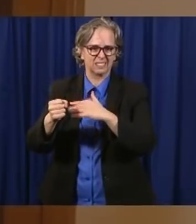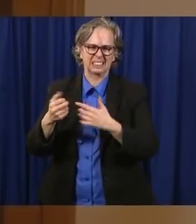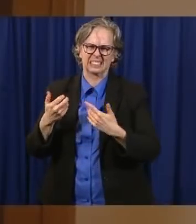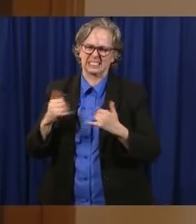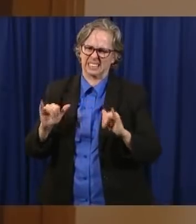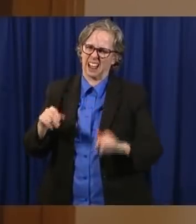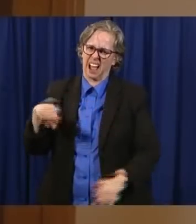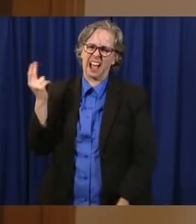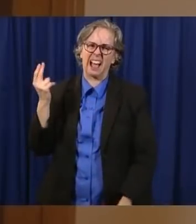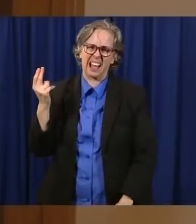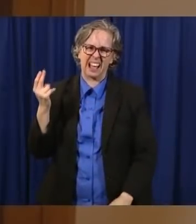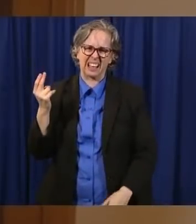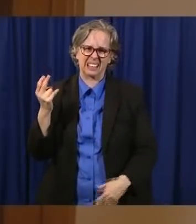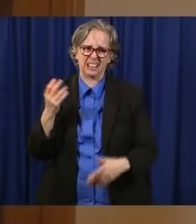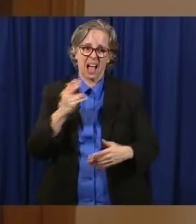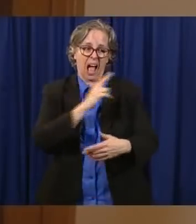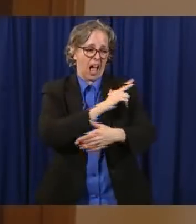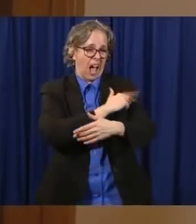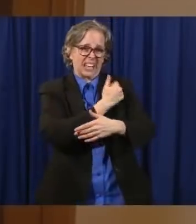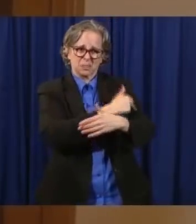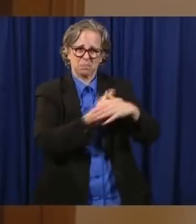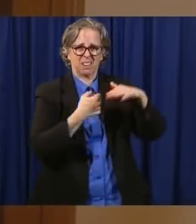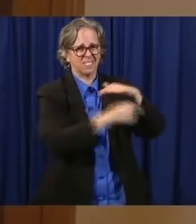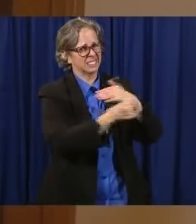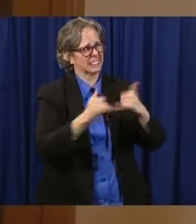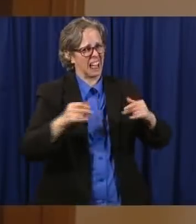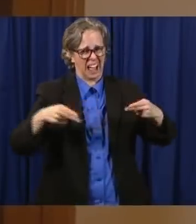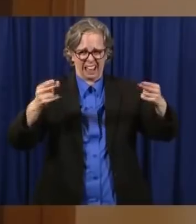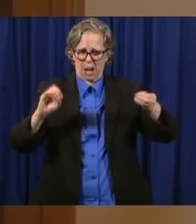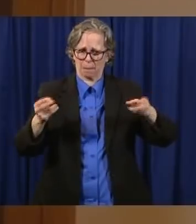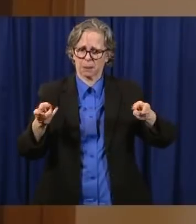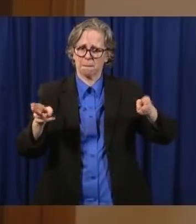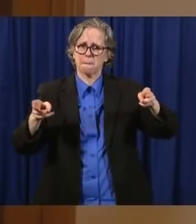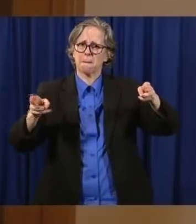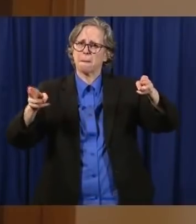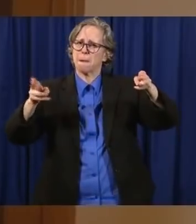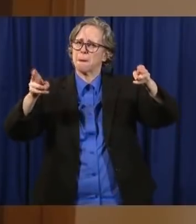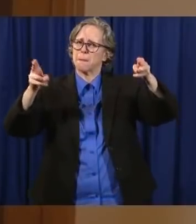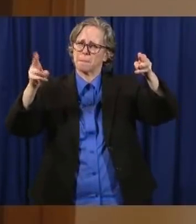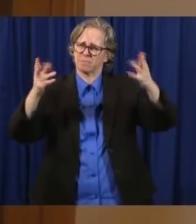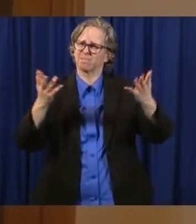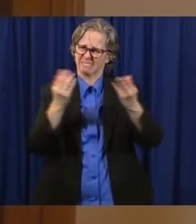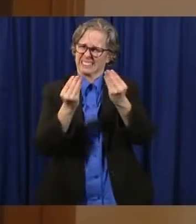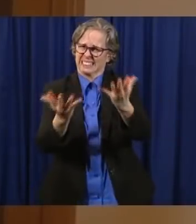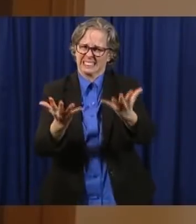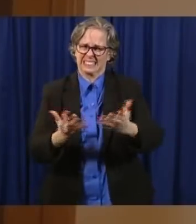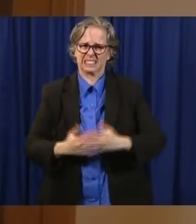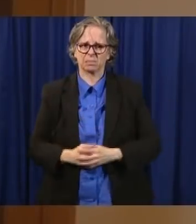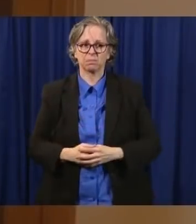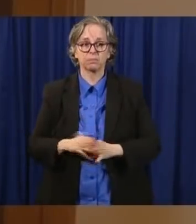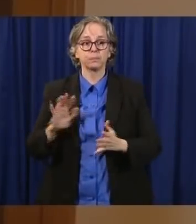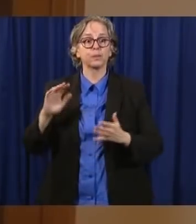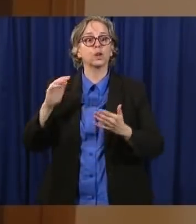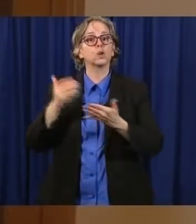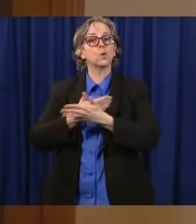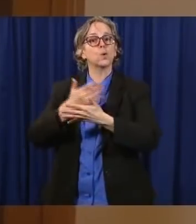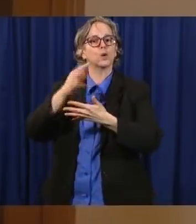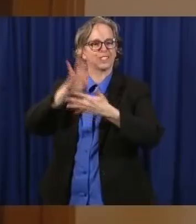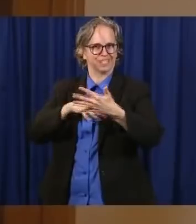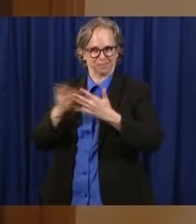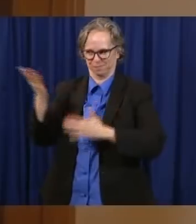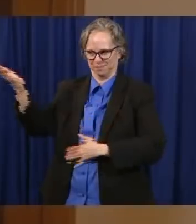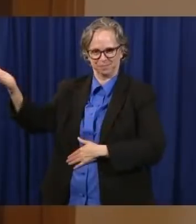and hospitalizations. Next slide. This is a new slide today. In addition, we talk a lot